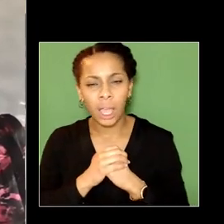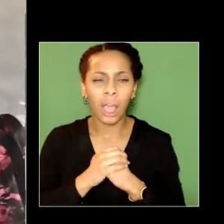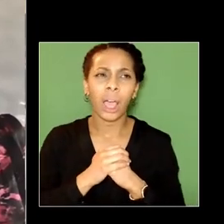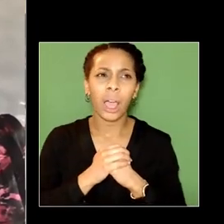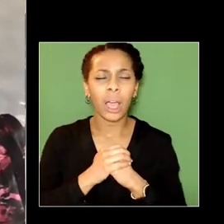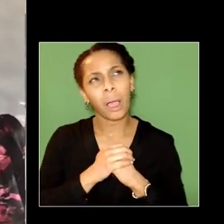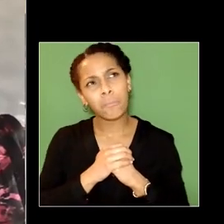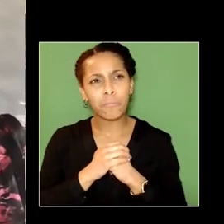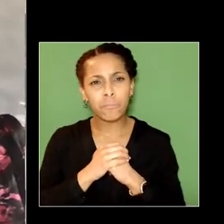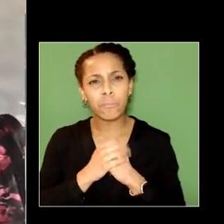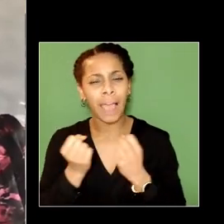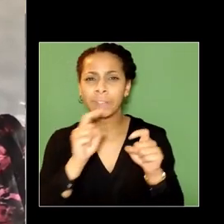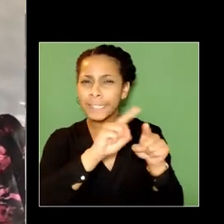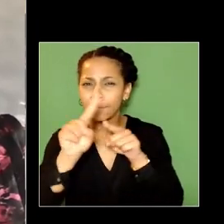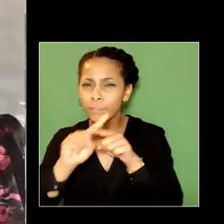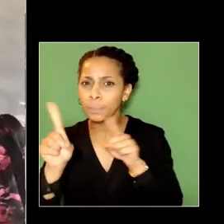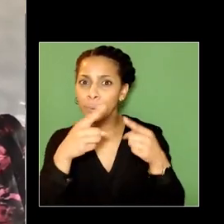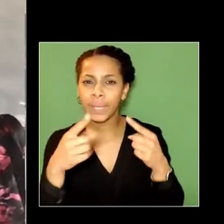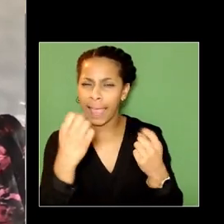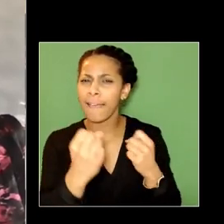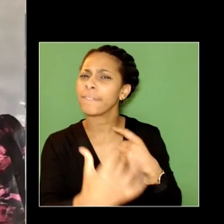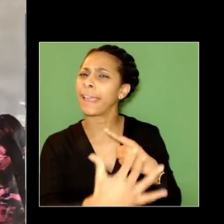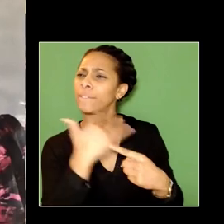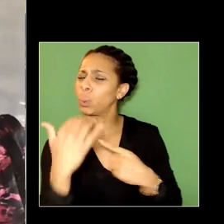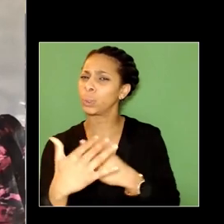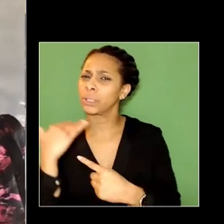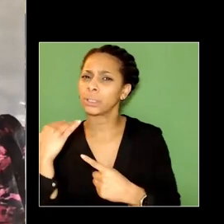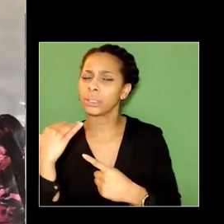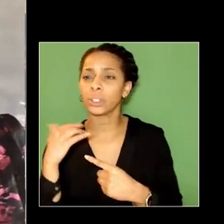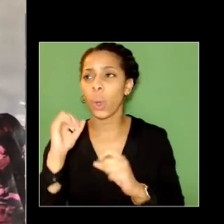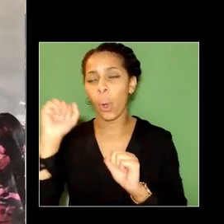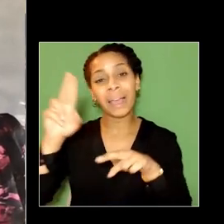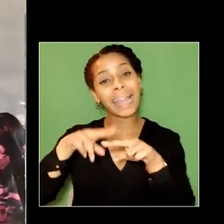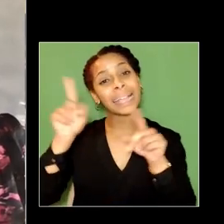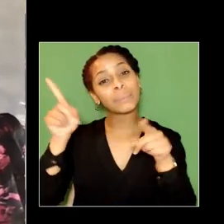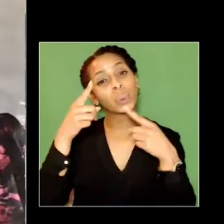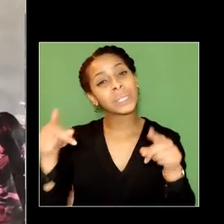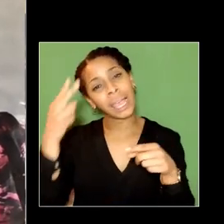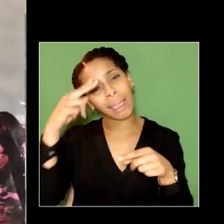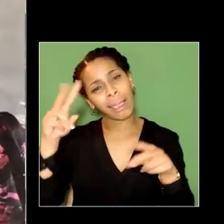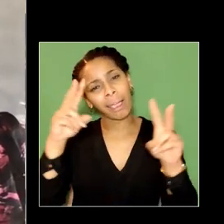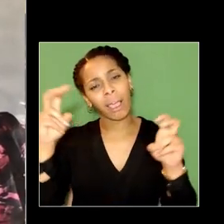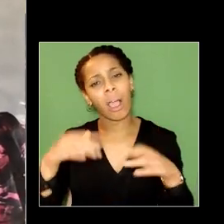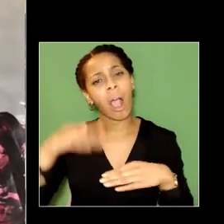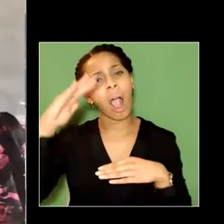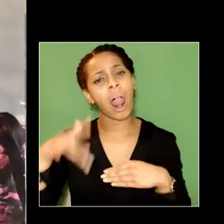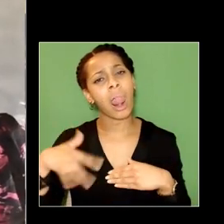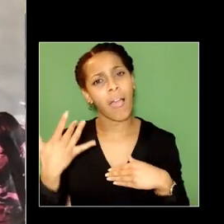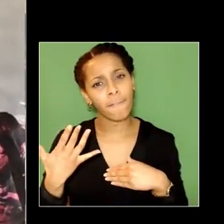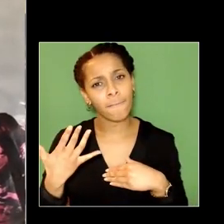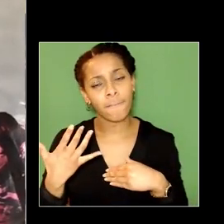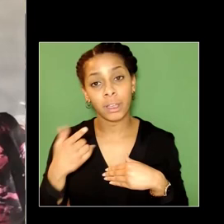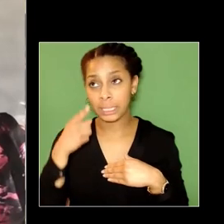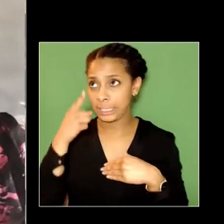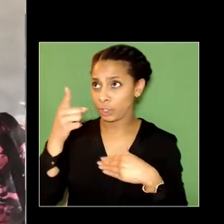influenced me. And so with the high life, it was a way of connecting to my heritage,